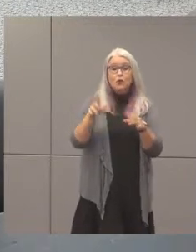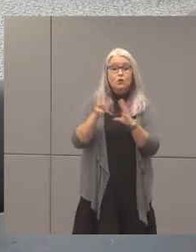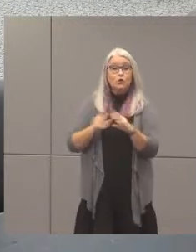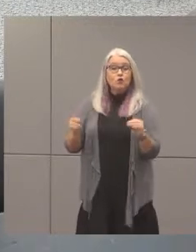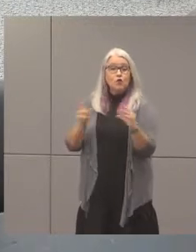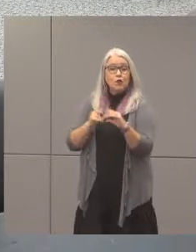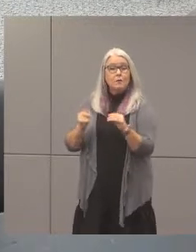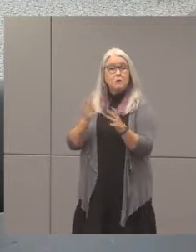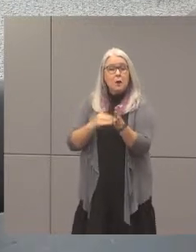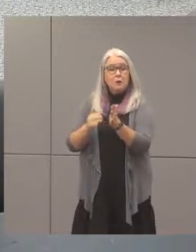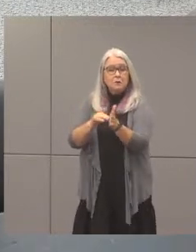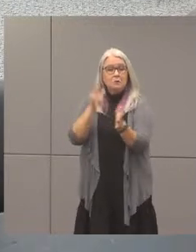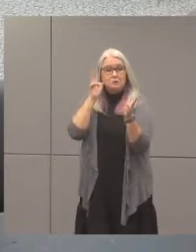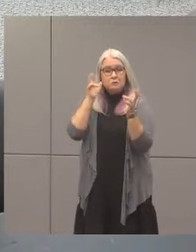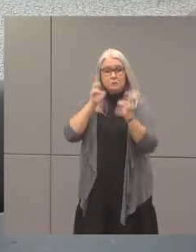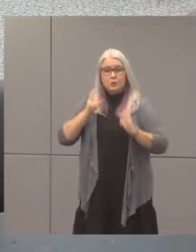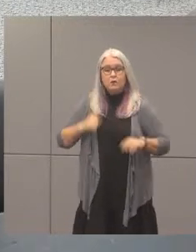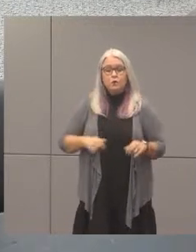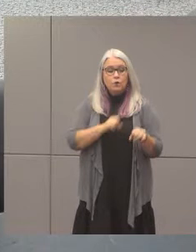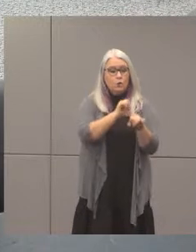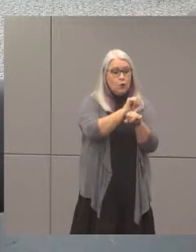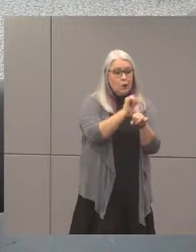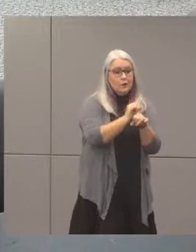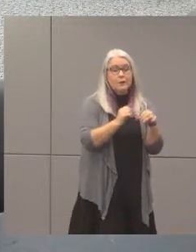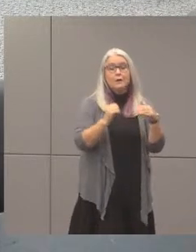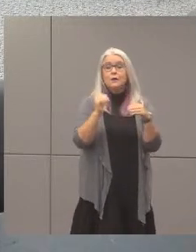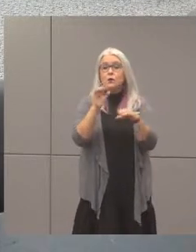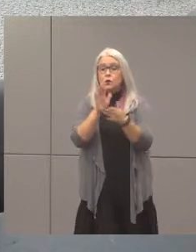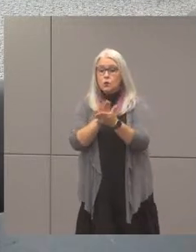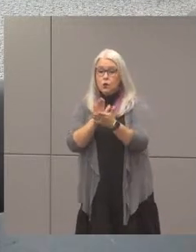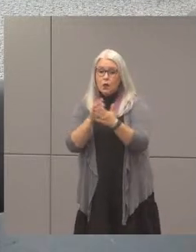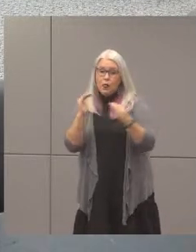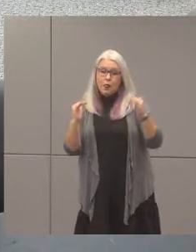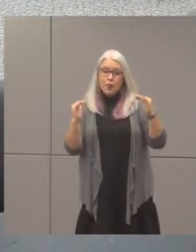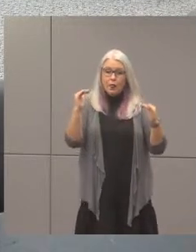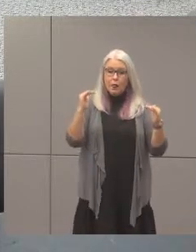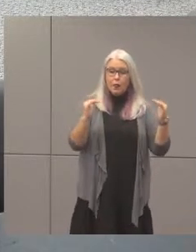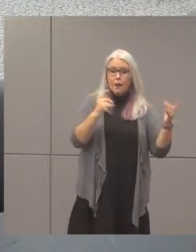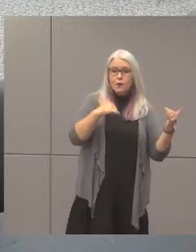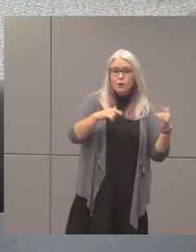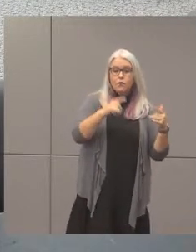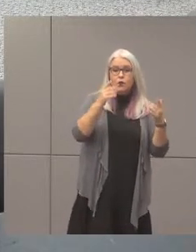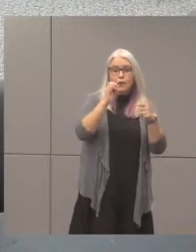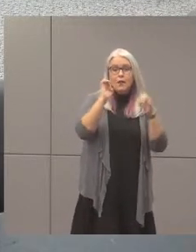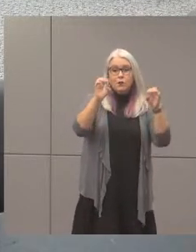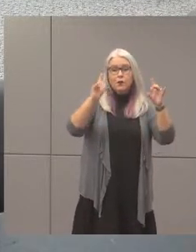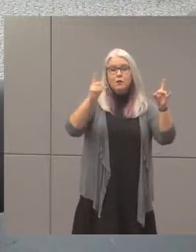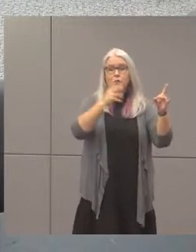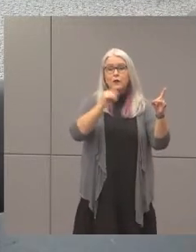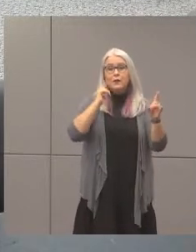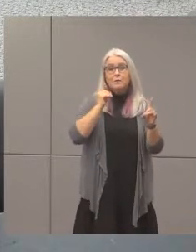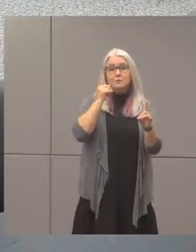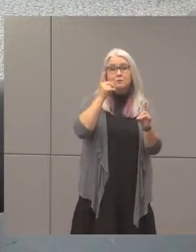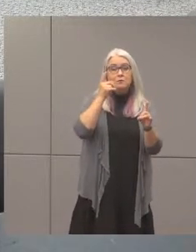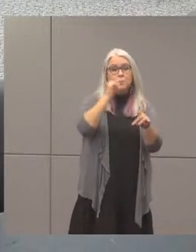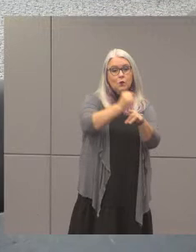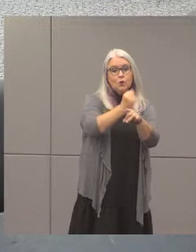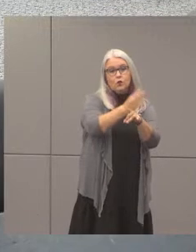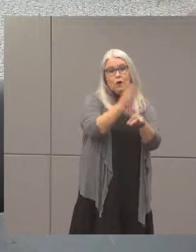who balance work and school to achieve their educational and career goals while overcoming